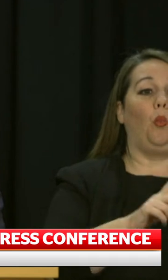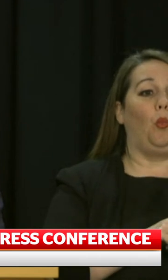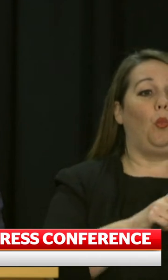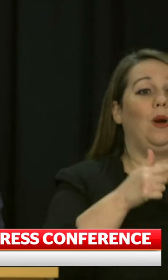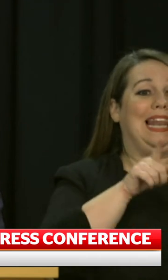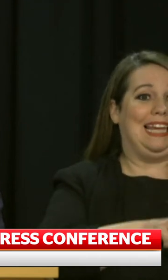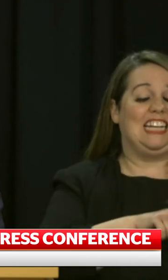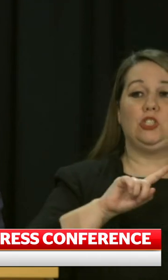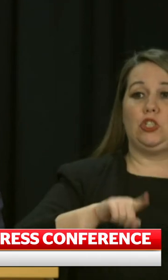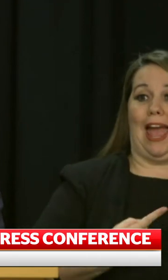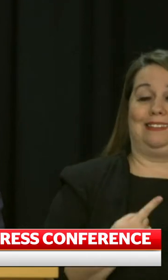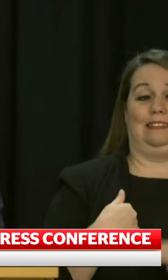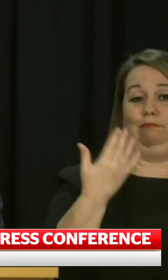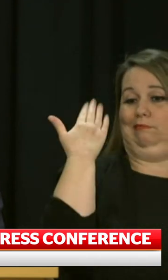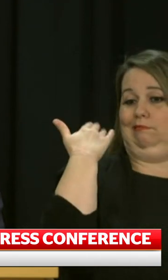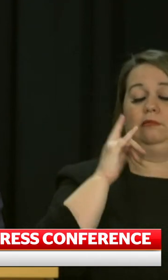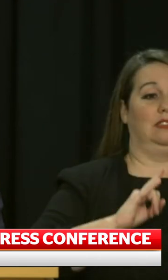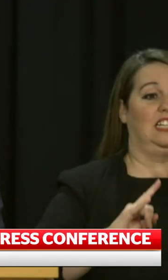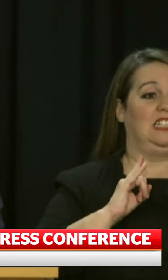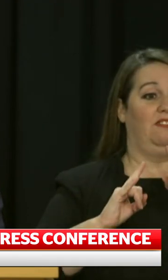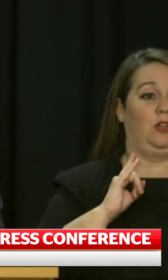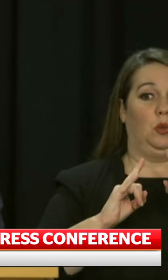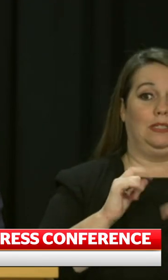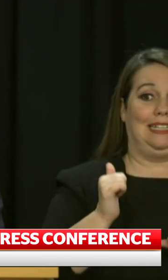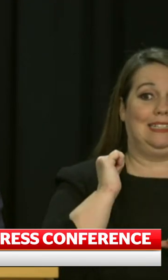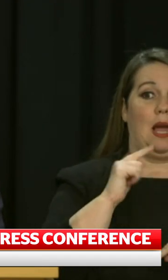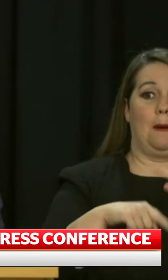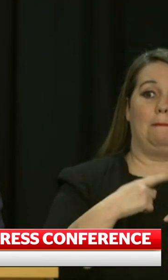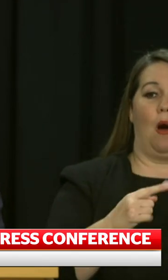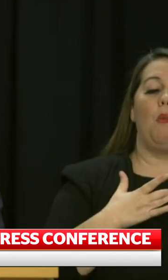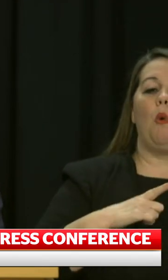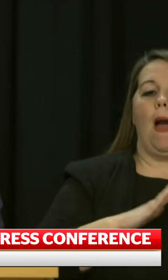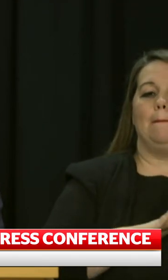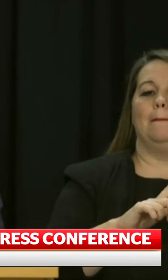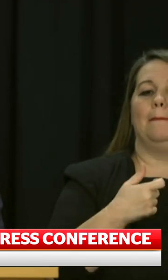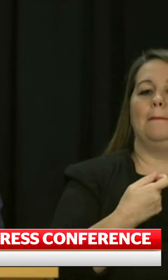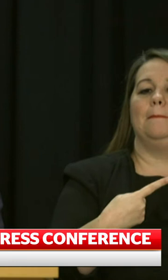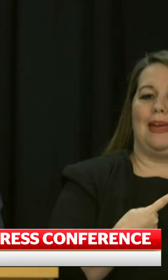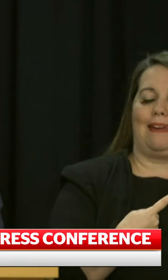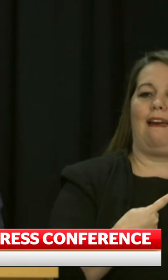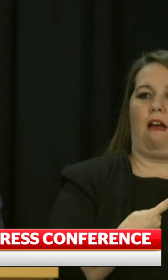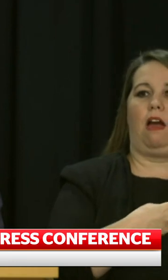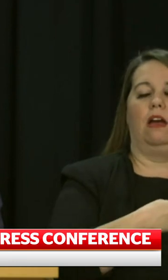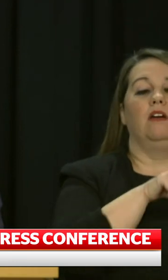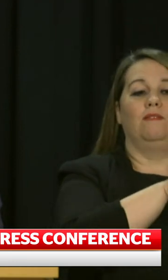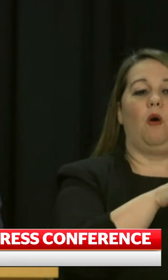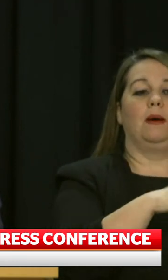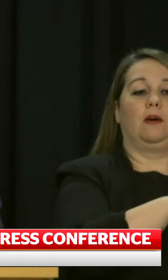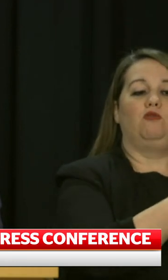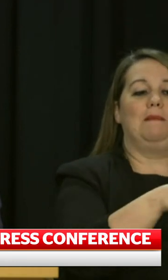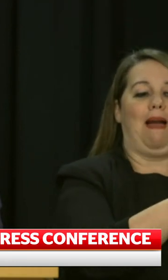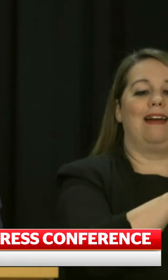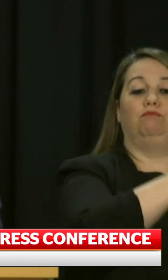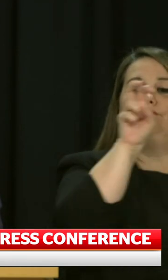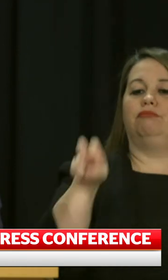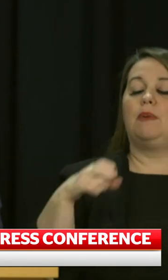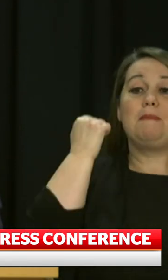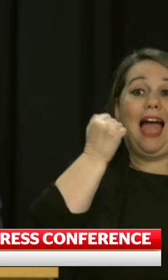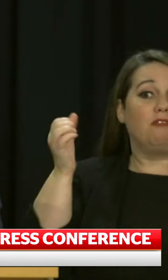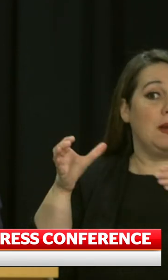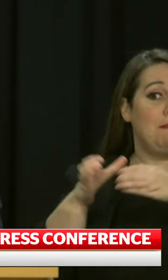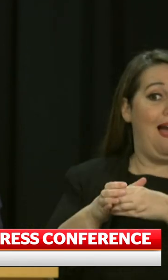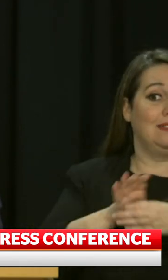regards to what he thought were the reasons for Meka Whaitiri defecting to Te Pāti Māori. He said that he thought